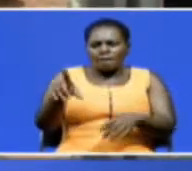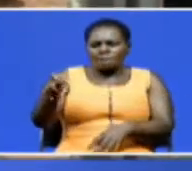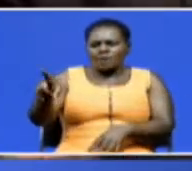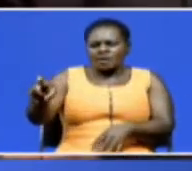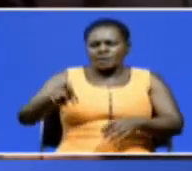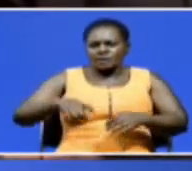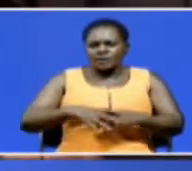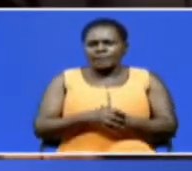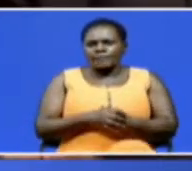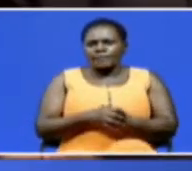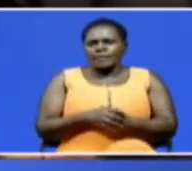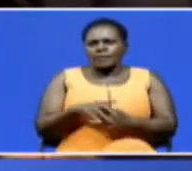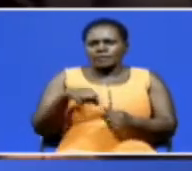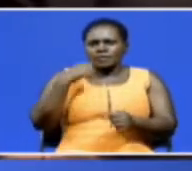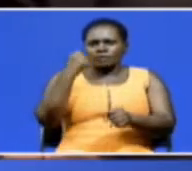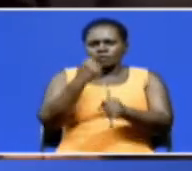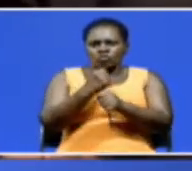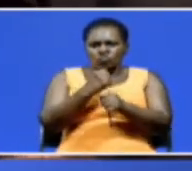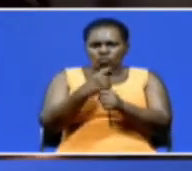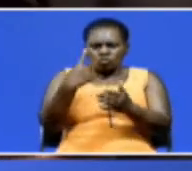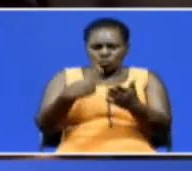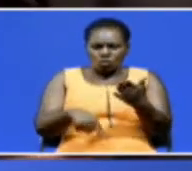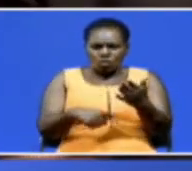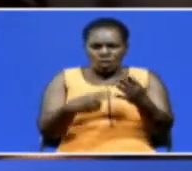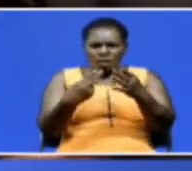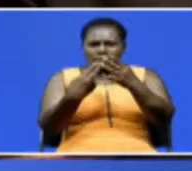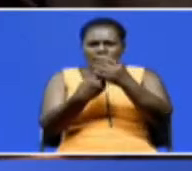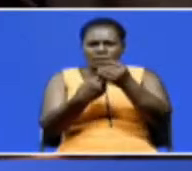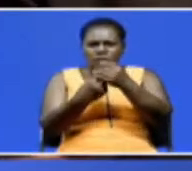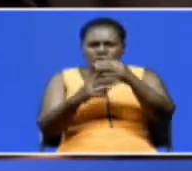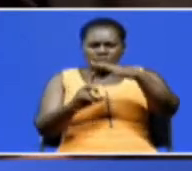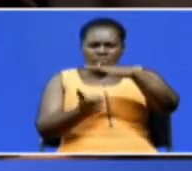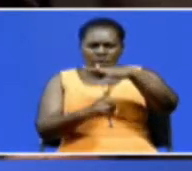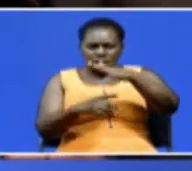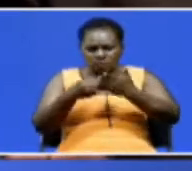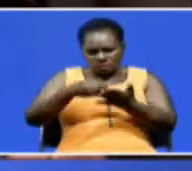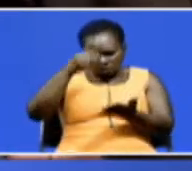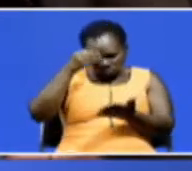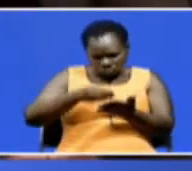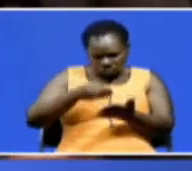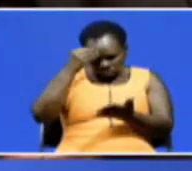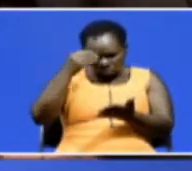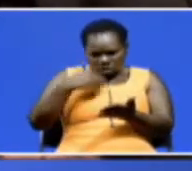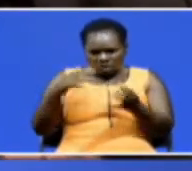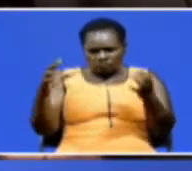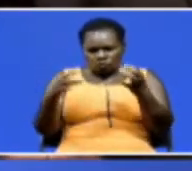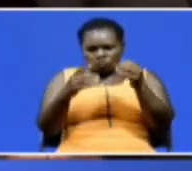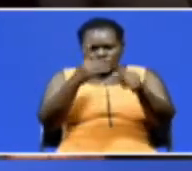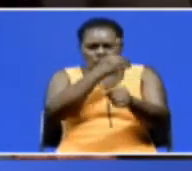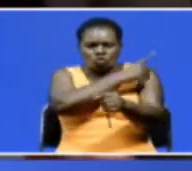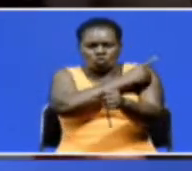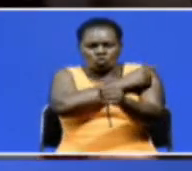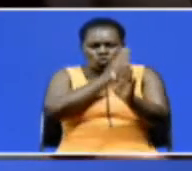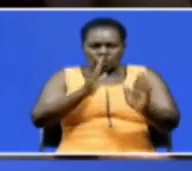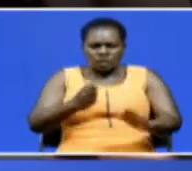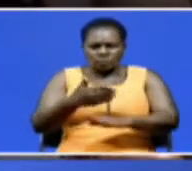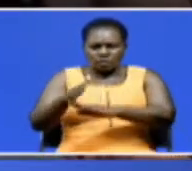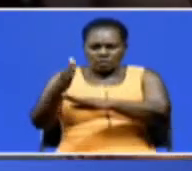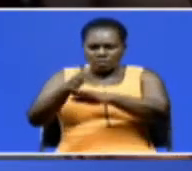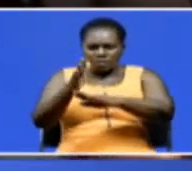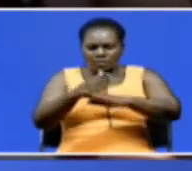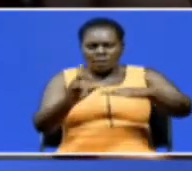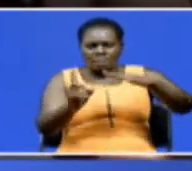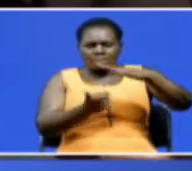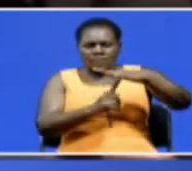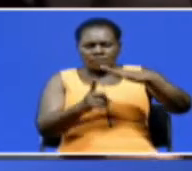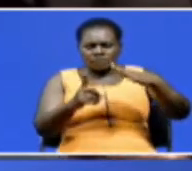virus. What we are doing right now is that we are partnering with the Ministry of Education. We actually have a team of doctors who we've sent to the Ministry of